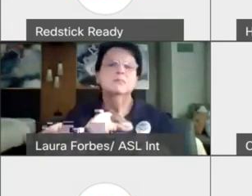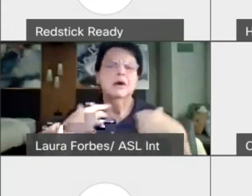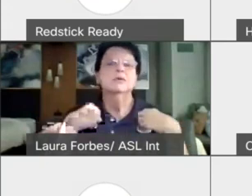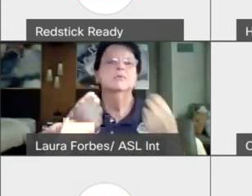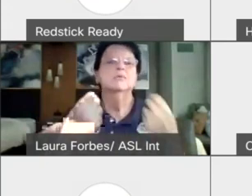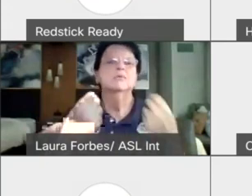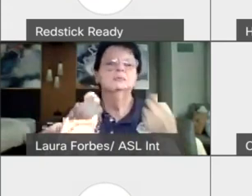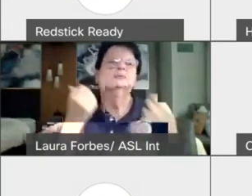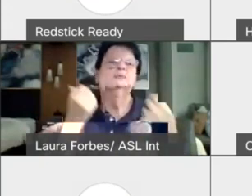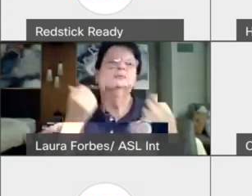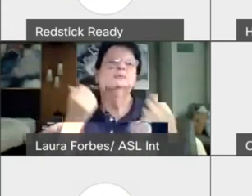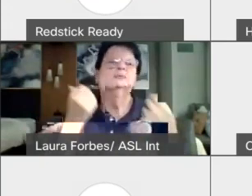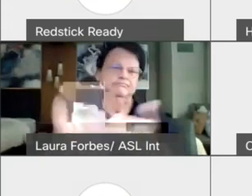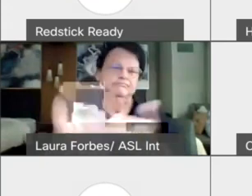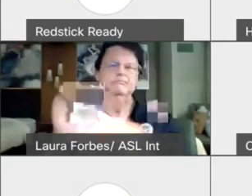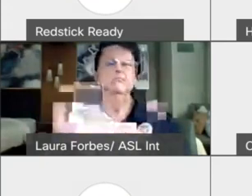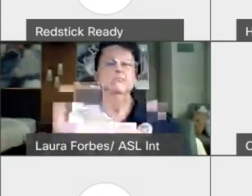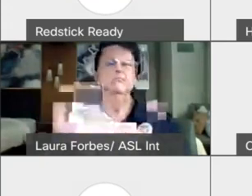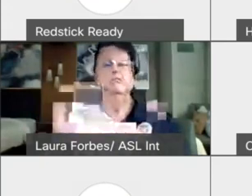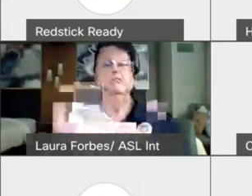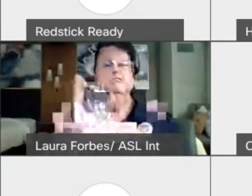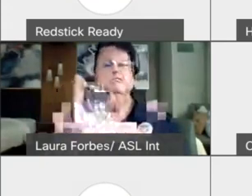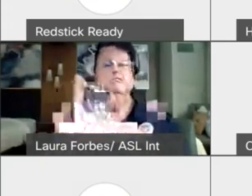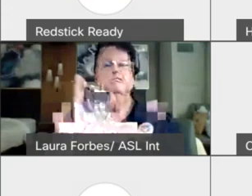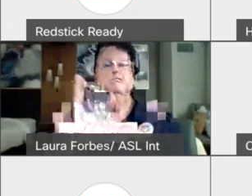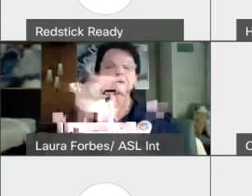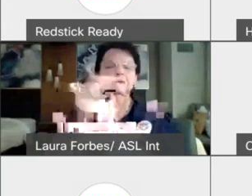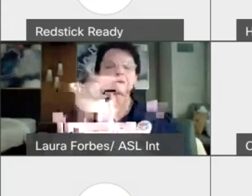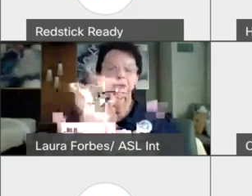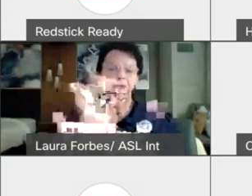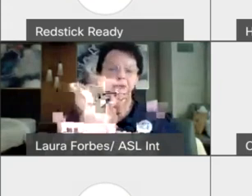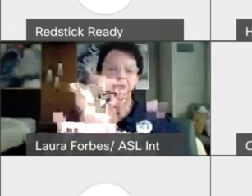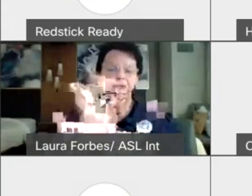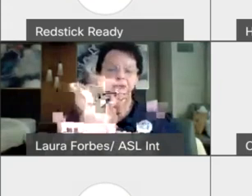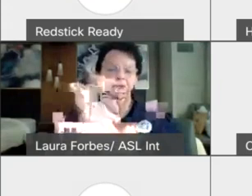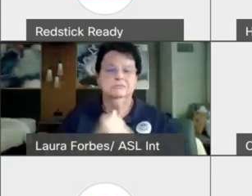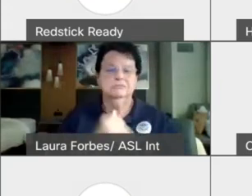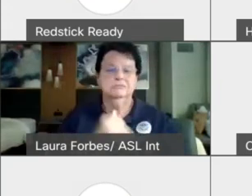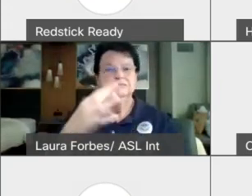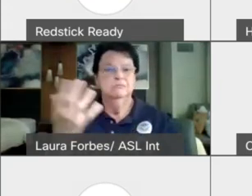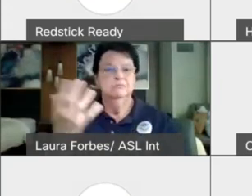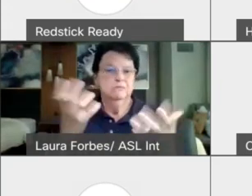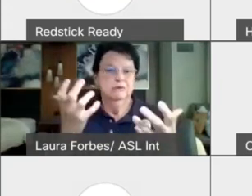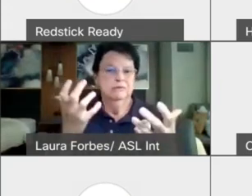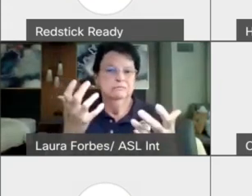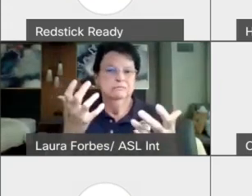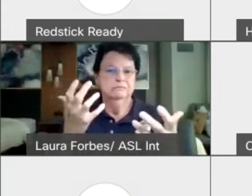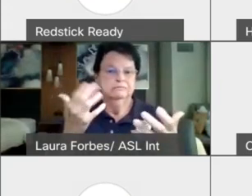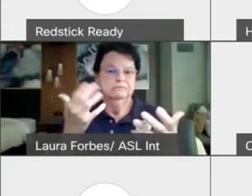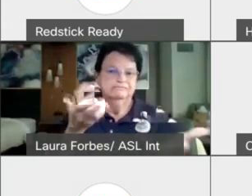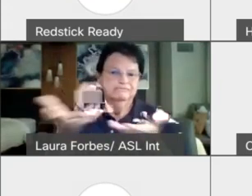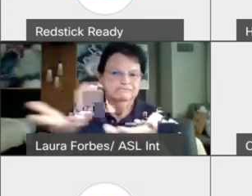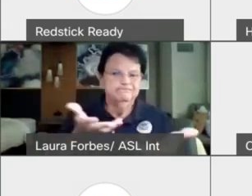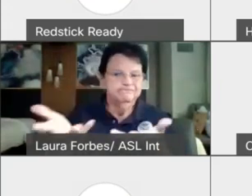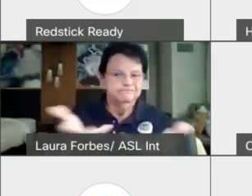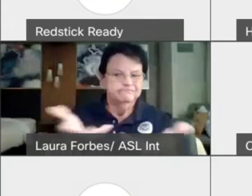seen. So with Hurricane Ida, our job is to help facilitate that process, and